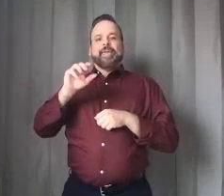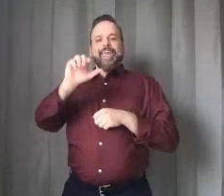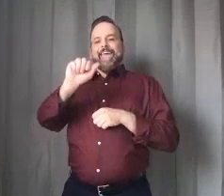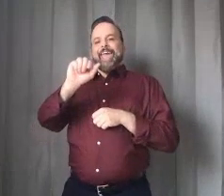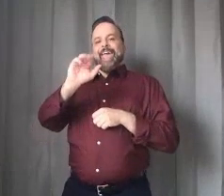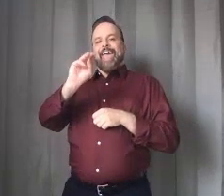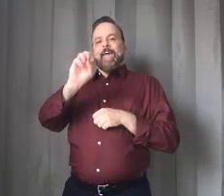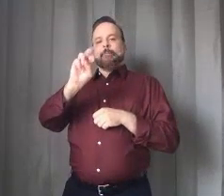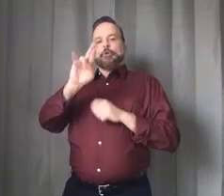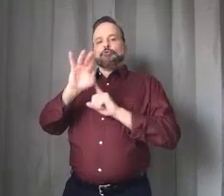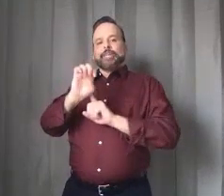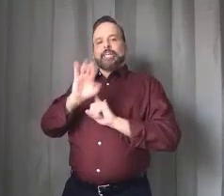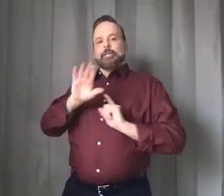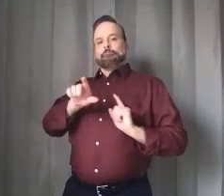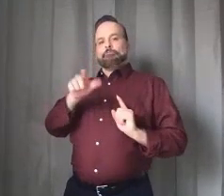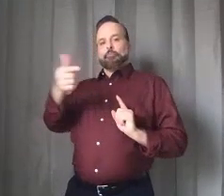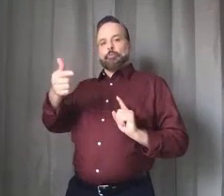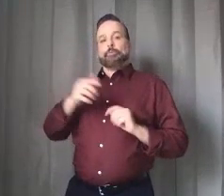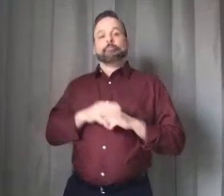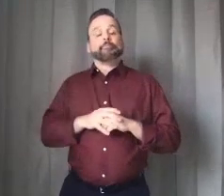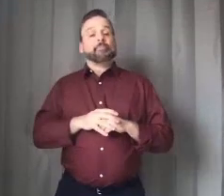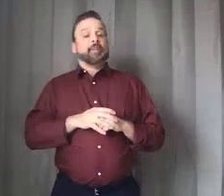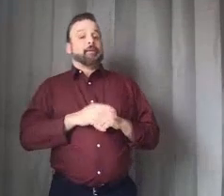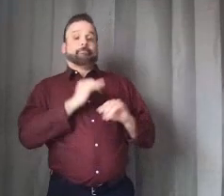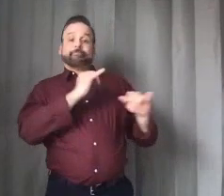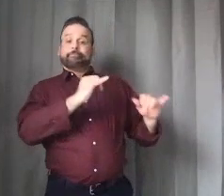you? Like Somaiya,